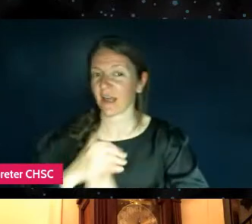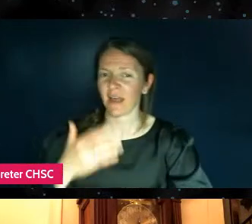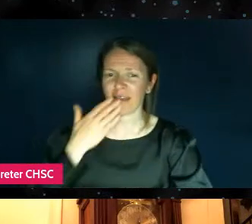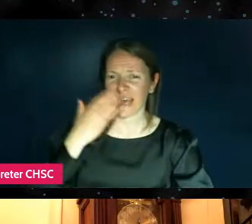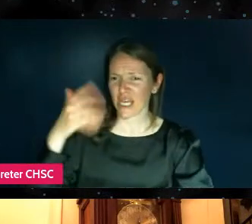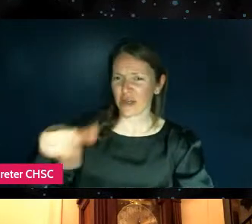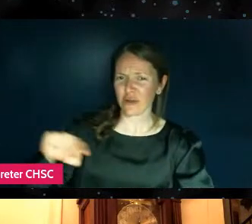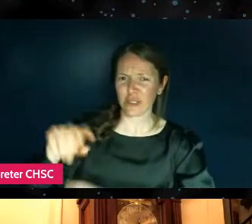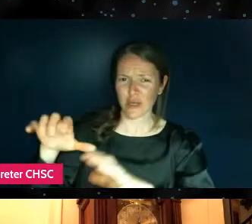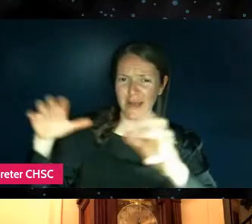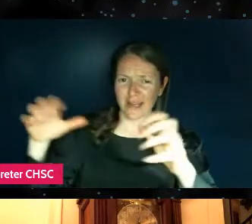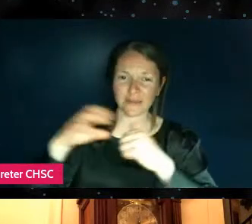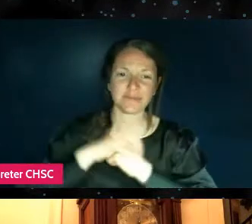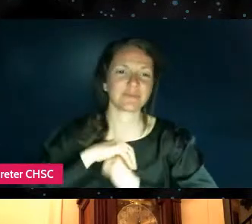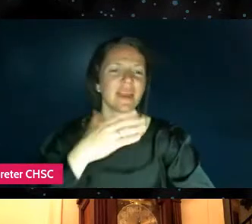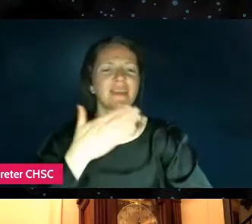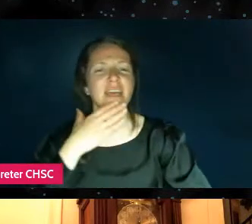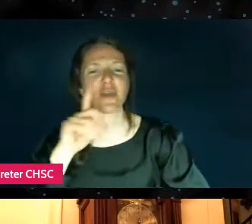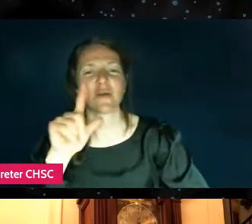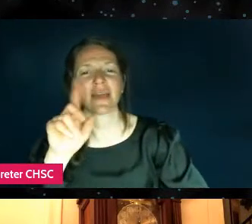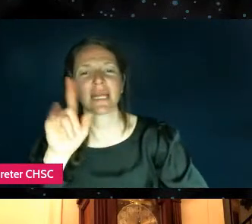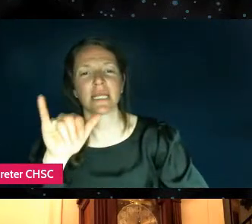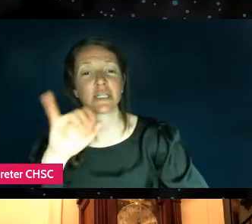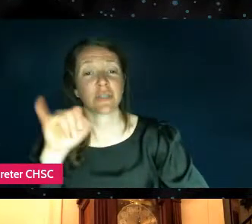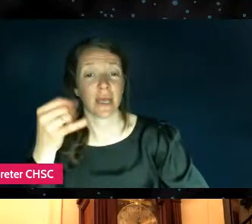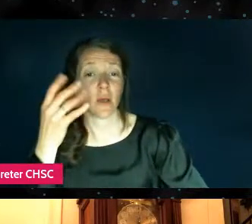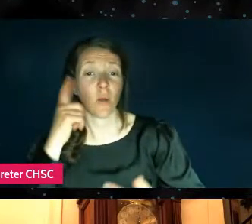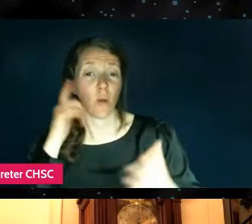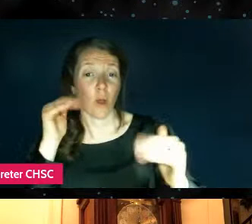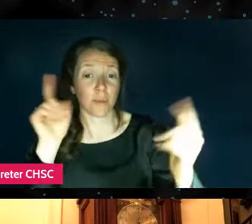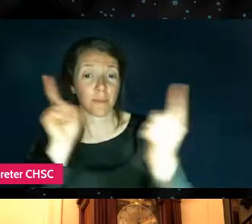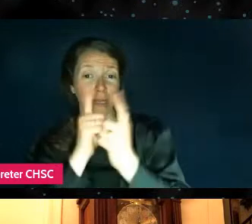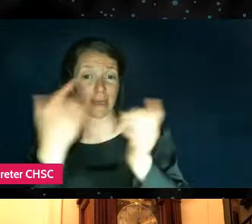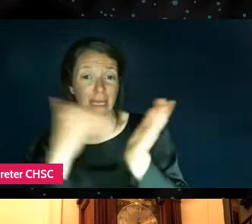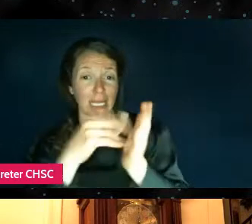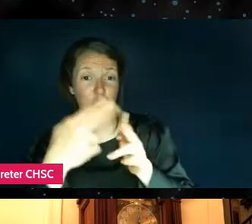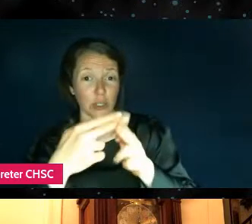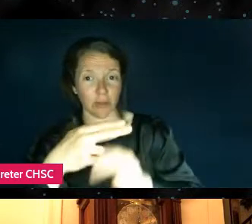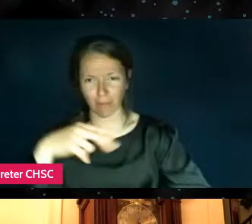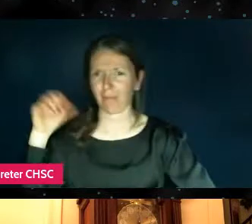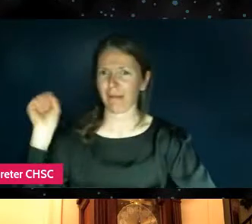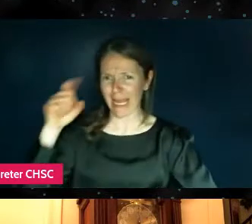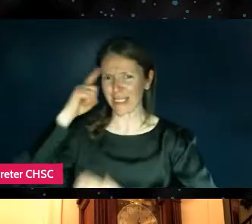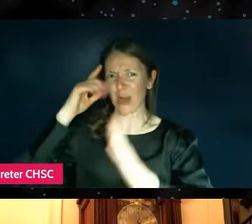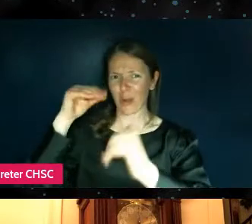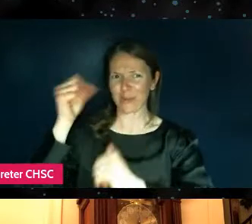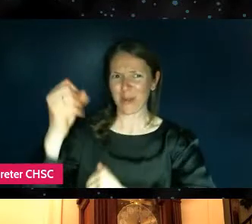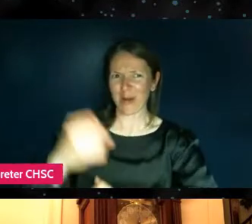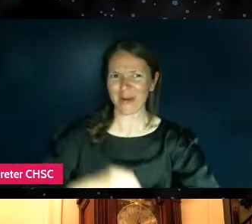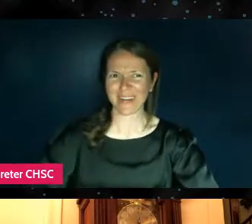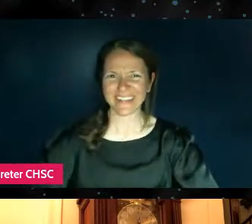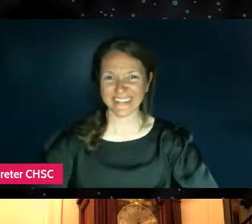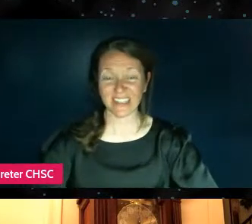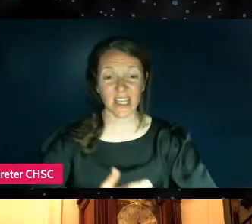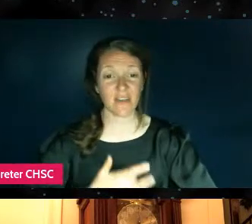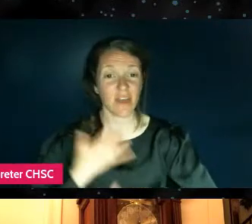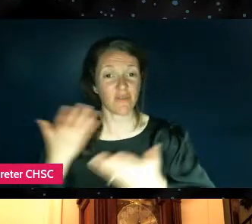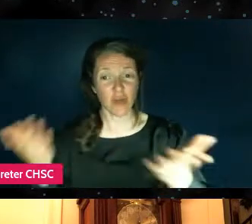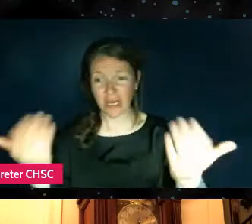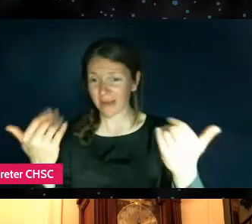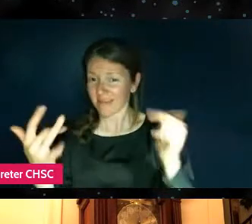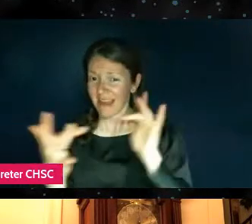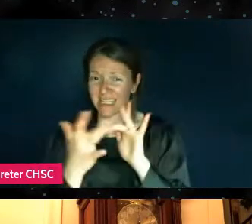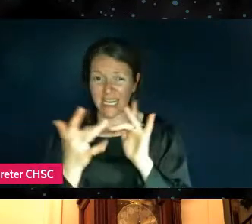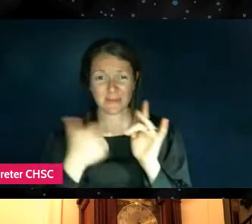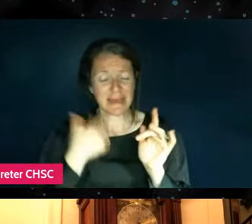so much. Thank you, Lady J. I'm sure we'll meet again soon. I absolutely hope so. Feel free to reach out to me any